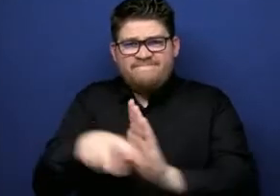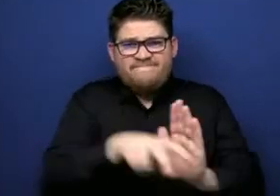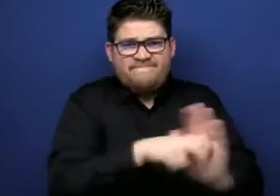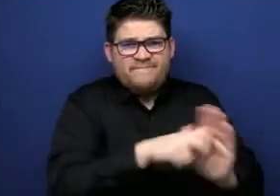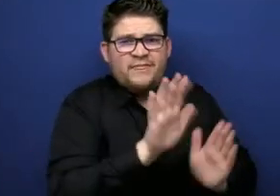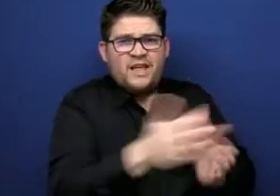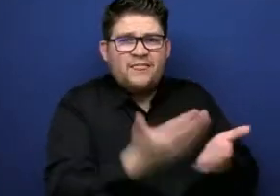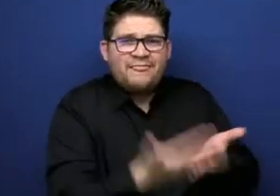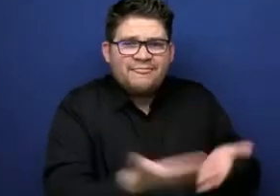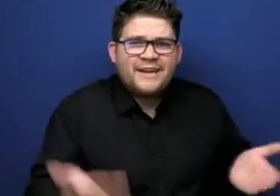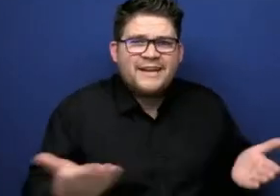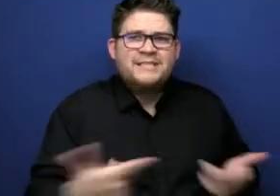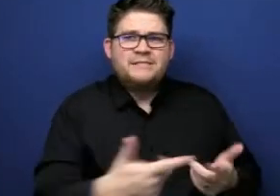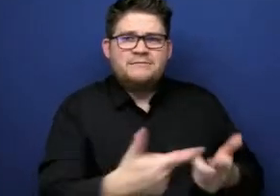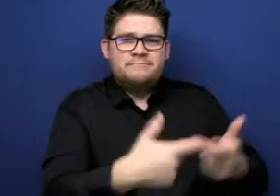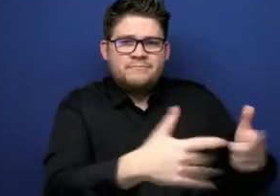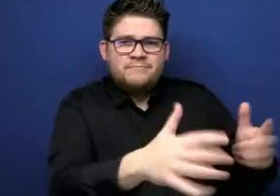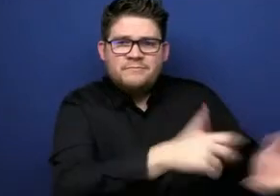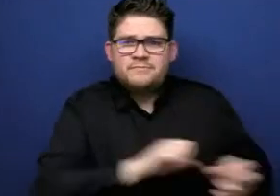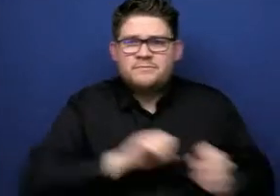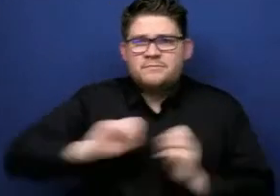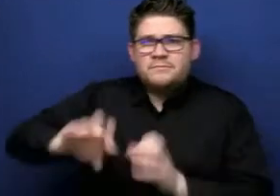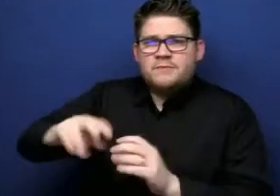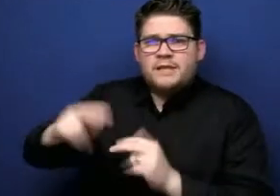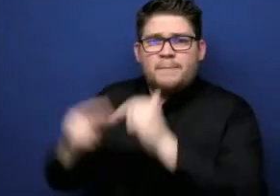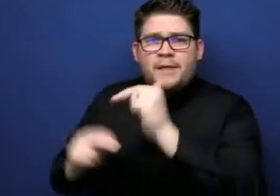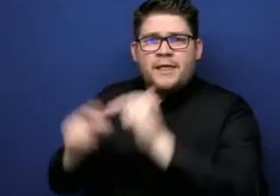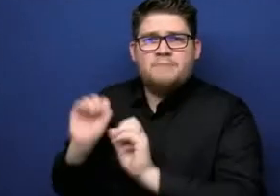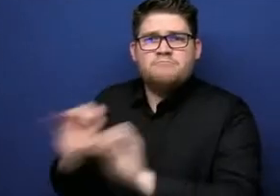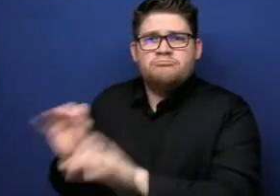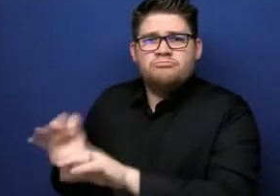for Canada by the inmates who slaved there, for